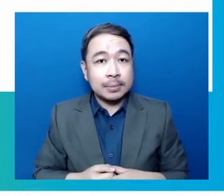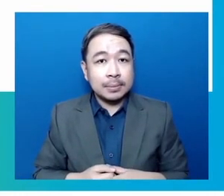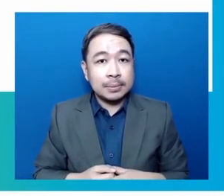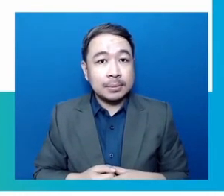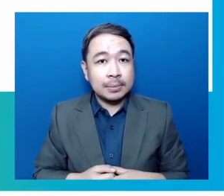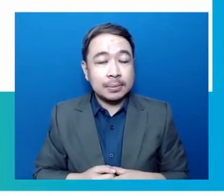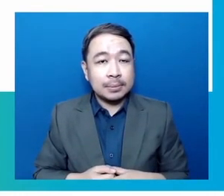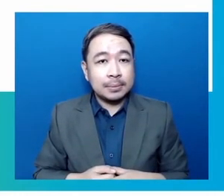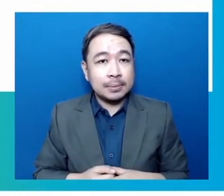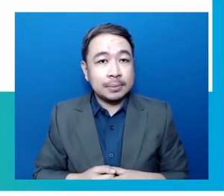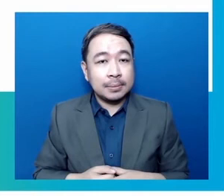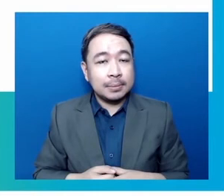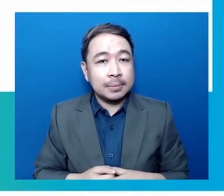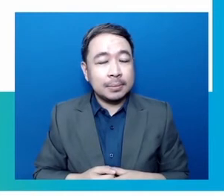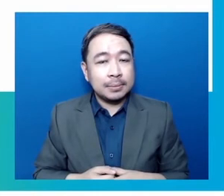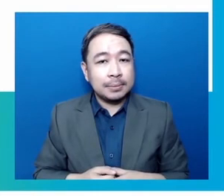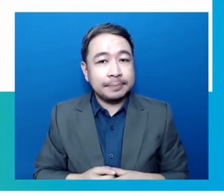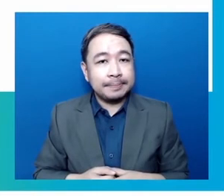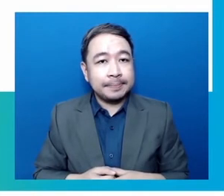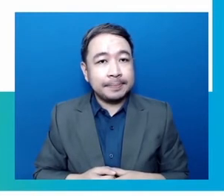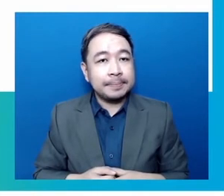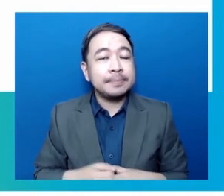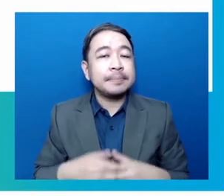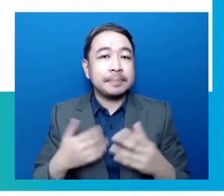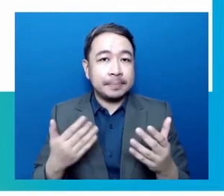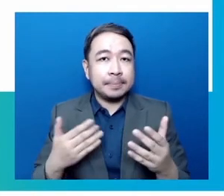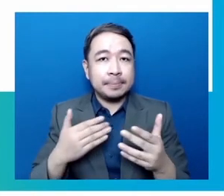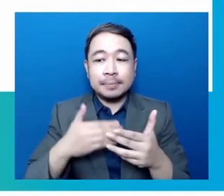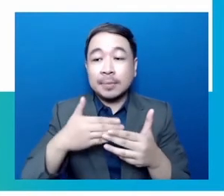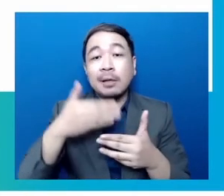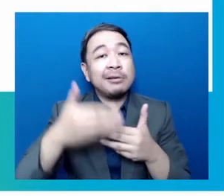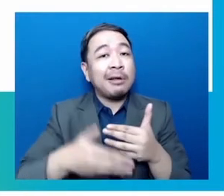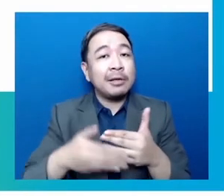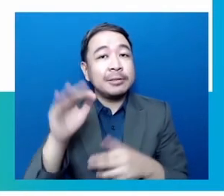Okay. Moving on to the next question.